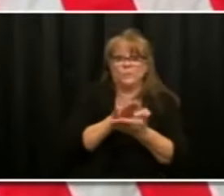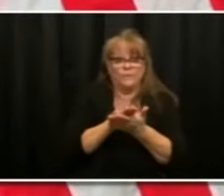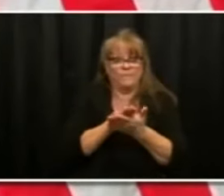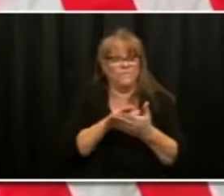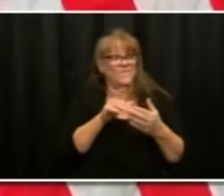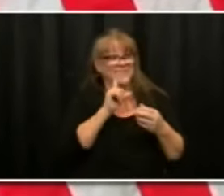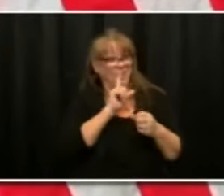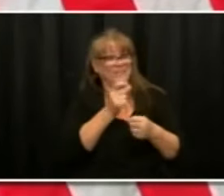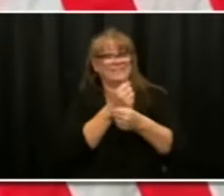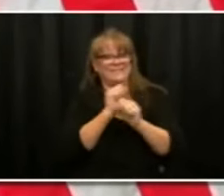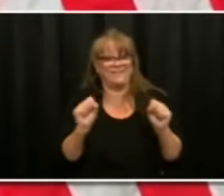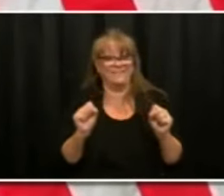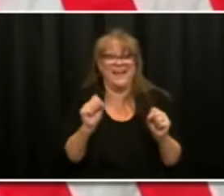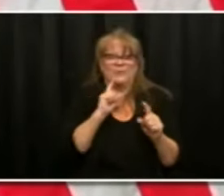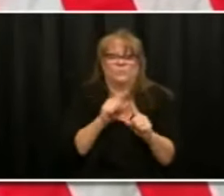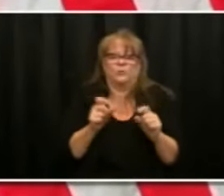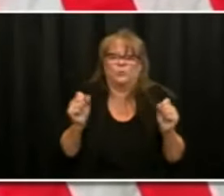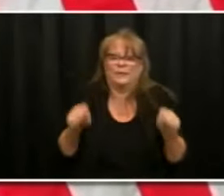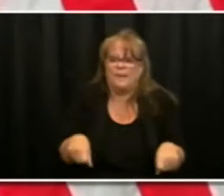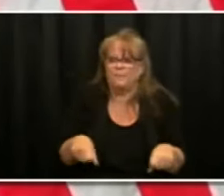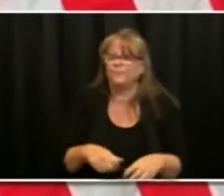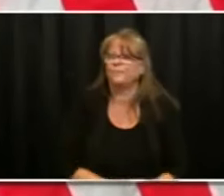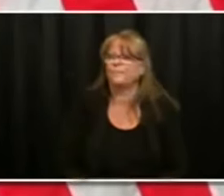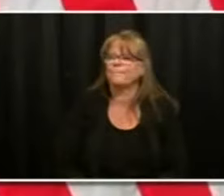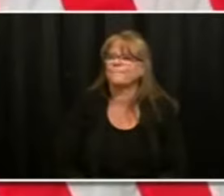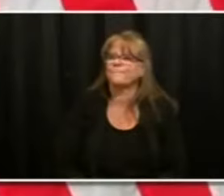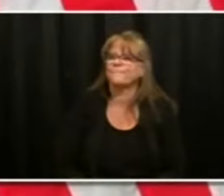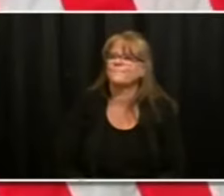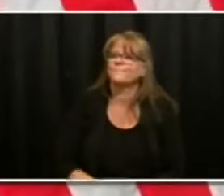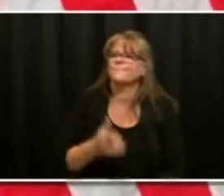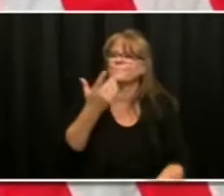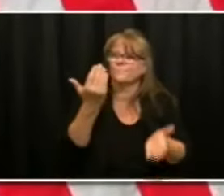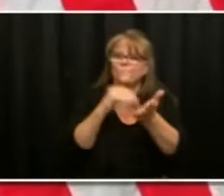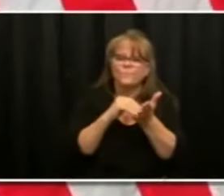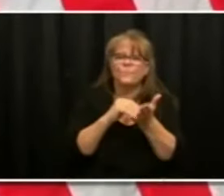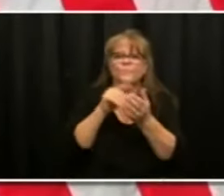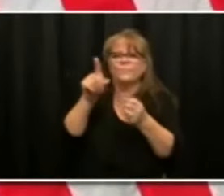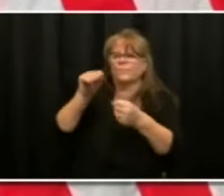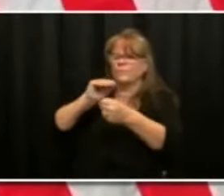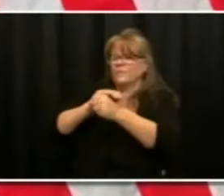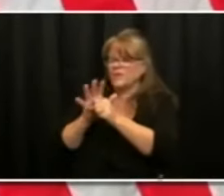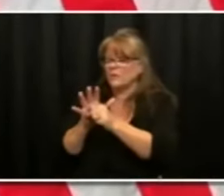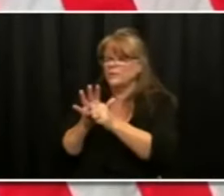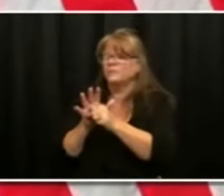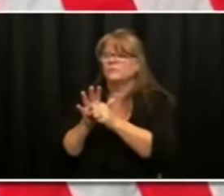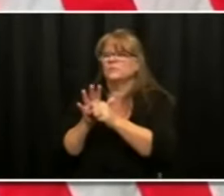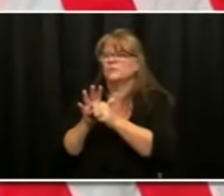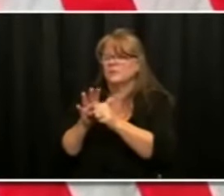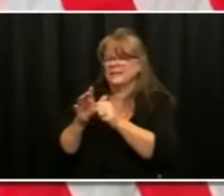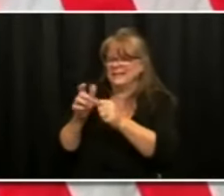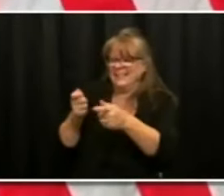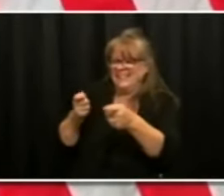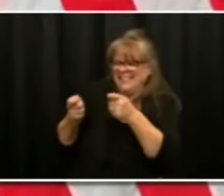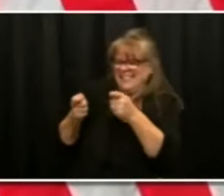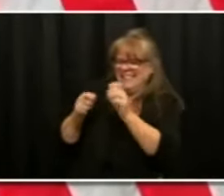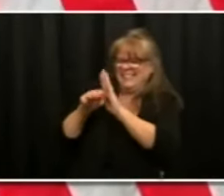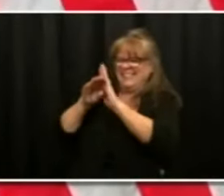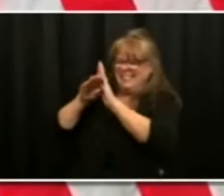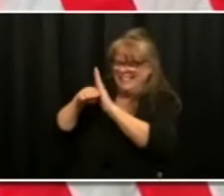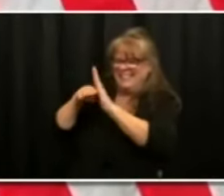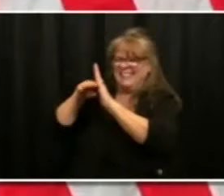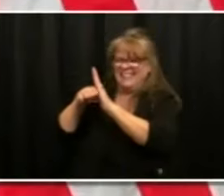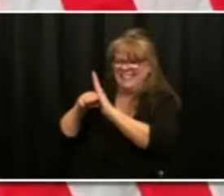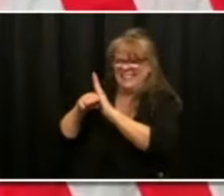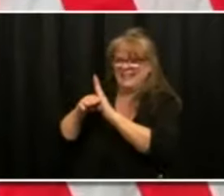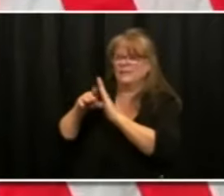are a little lower, a little higher at different points in time, everything we do is a little bit more risky or less risky. School is no exception.